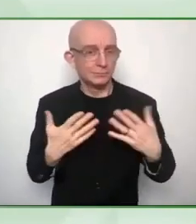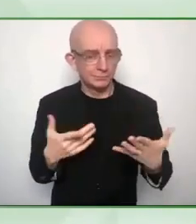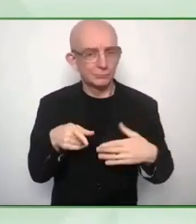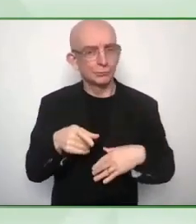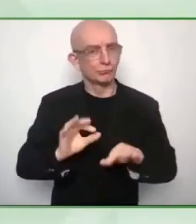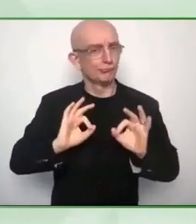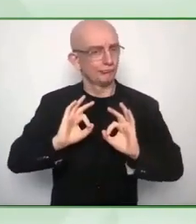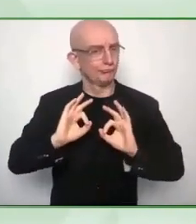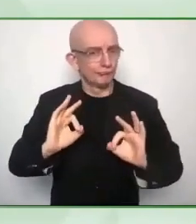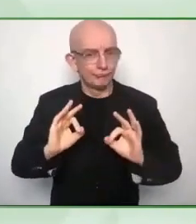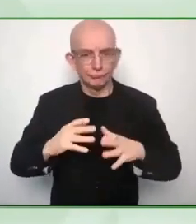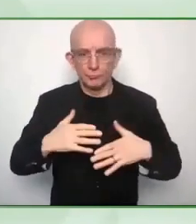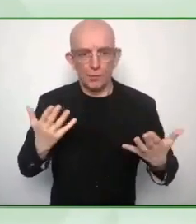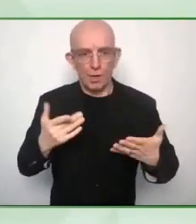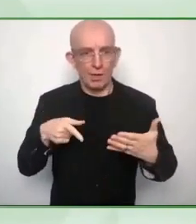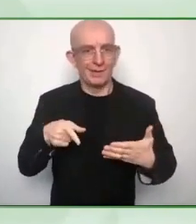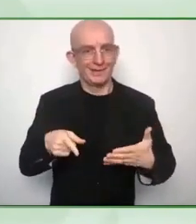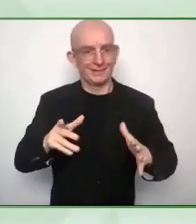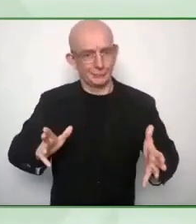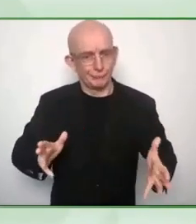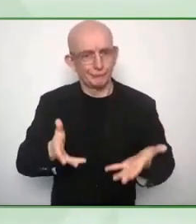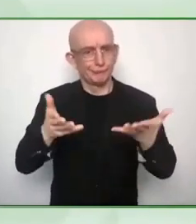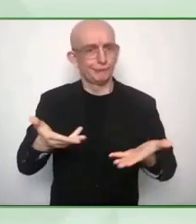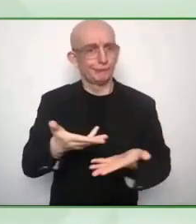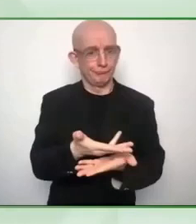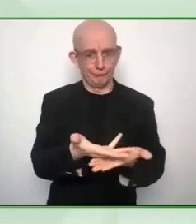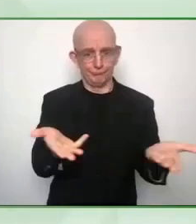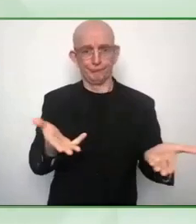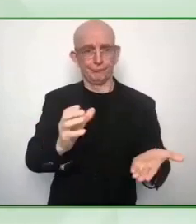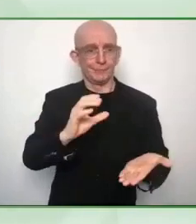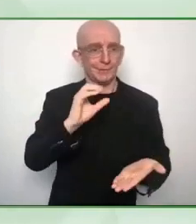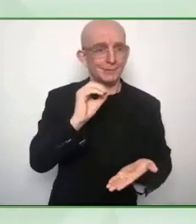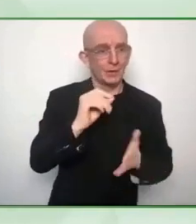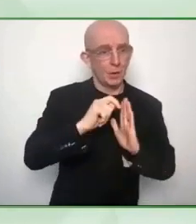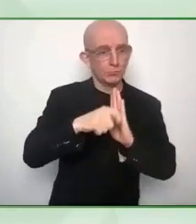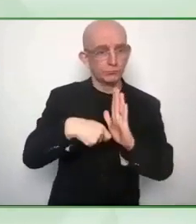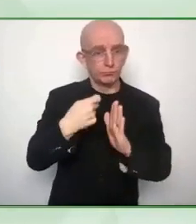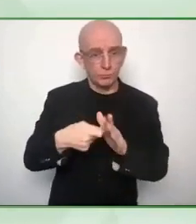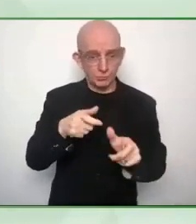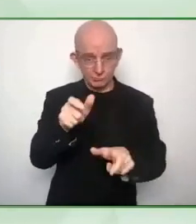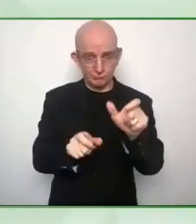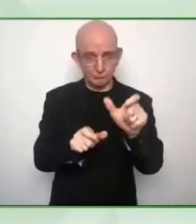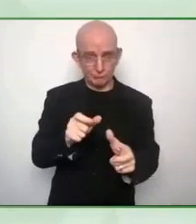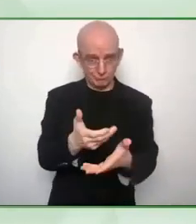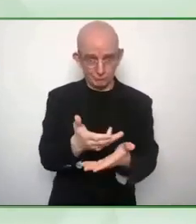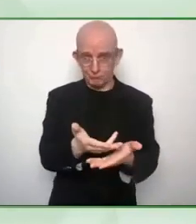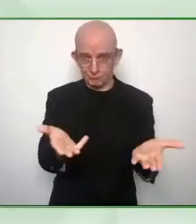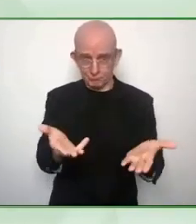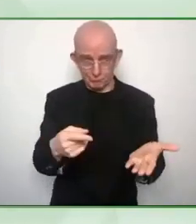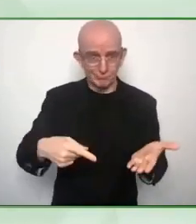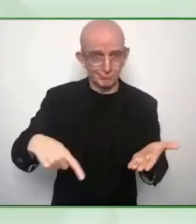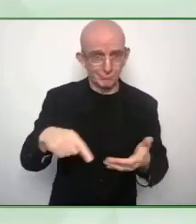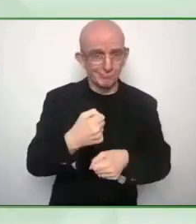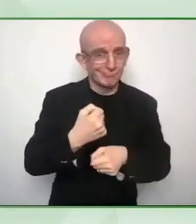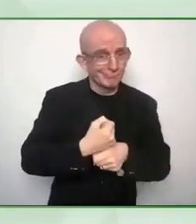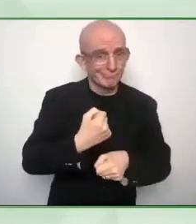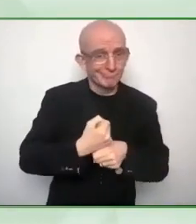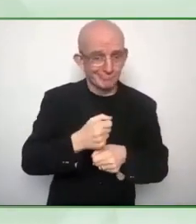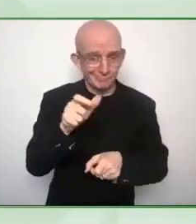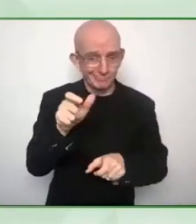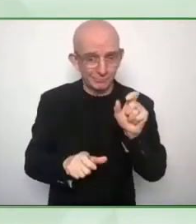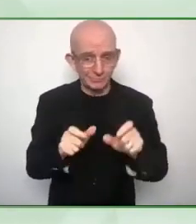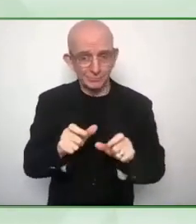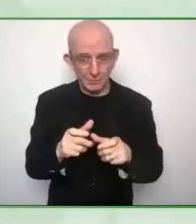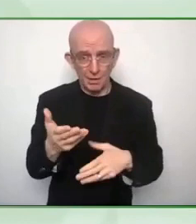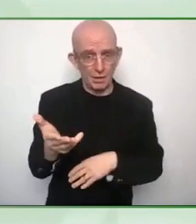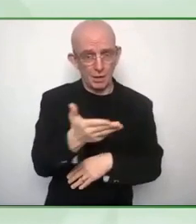in relation to what I said before, to support and deliver concrete solutions in community inclusion. So